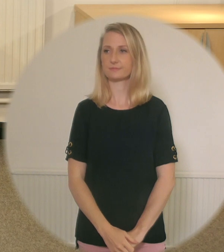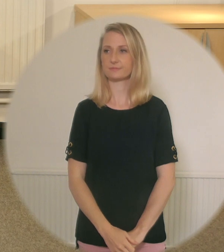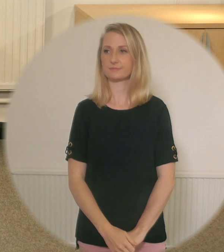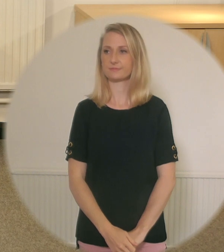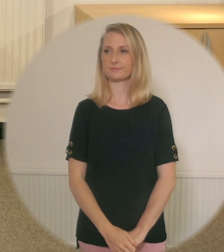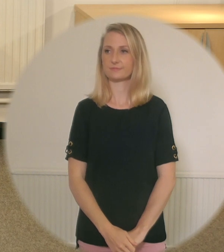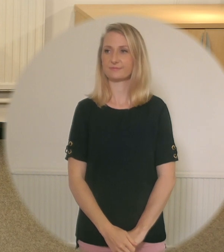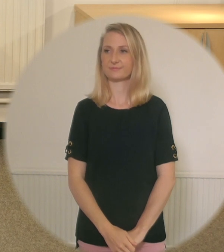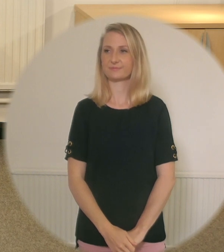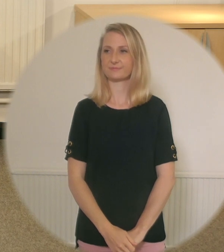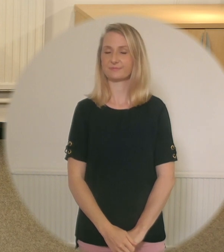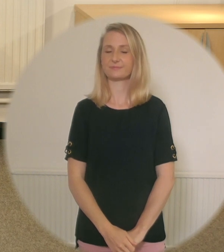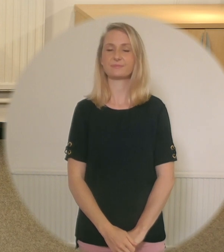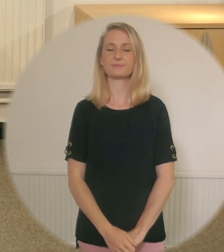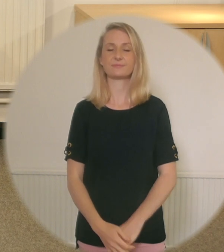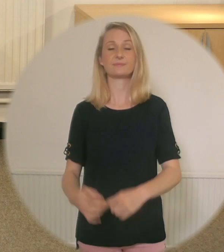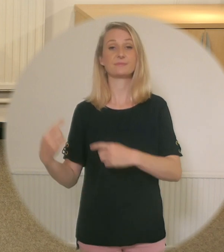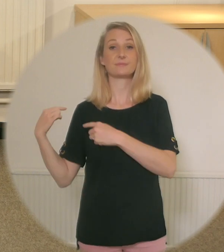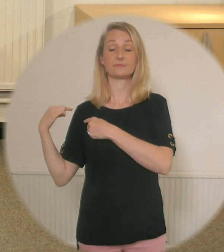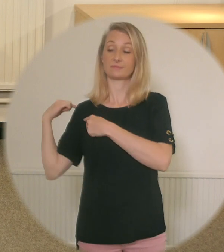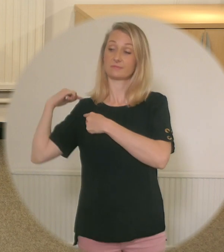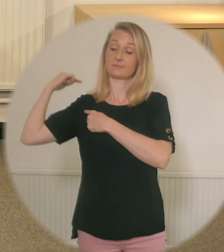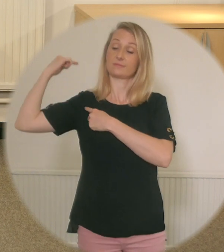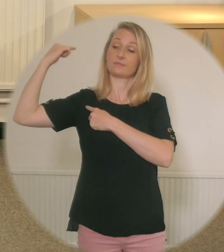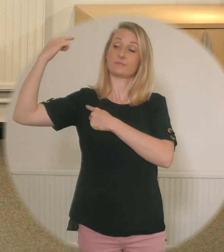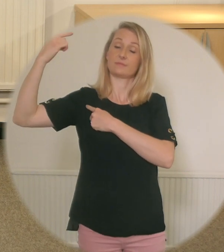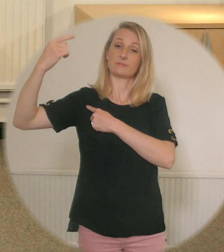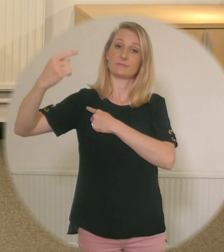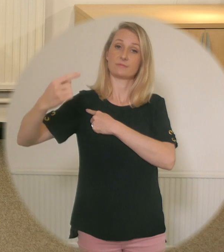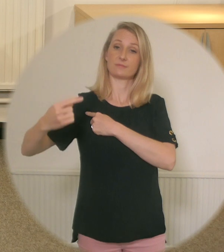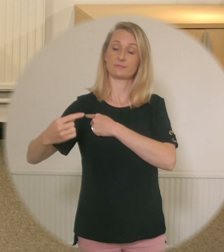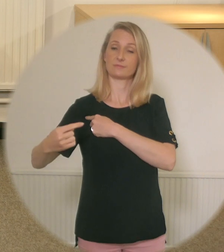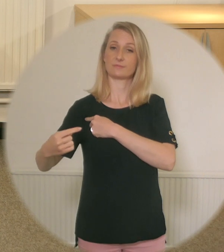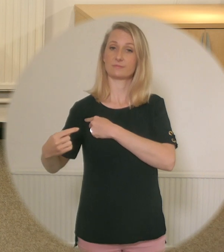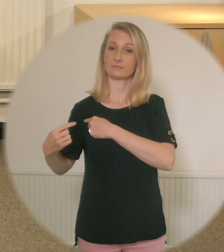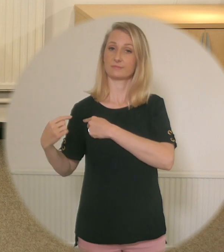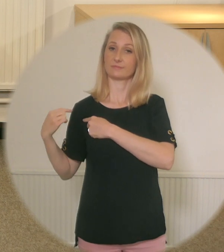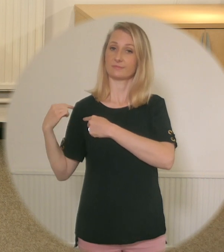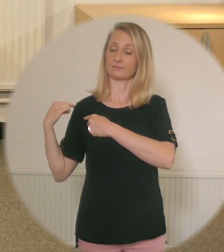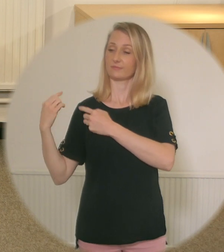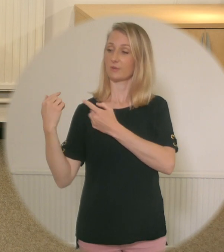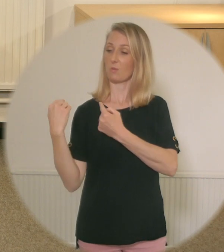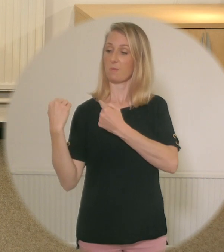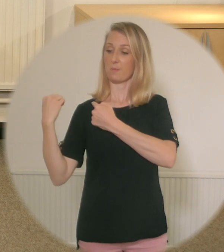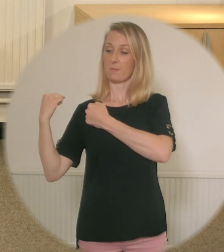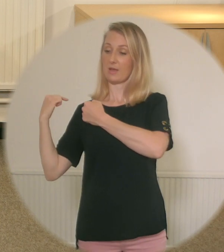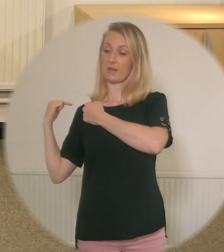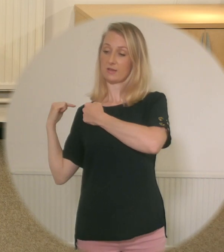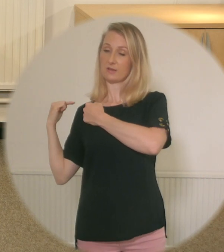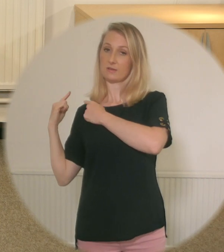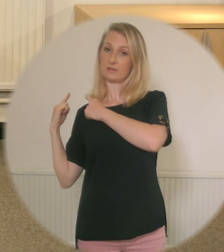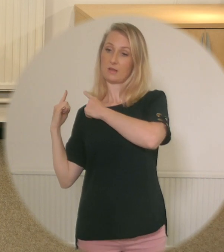And so let's go in the other direction. The shoulder moves back and up and